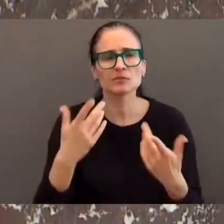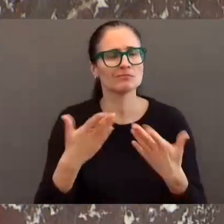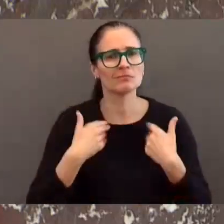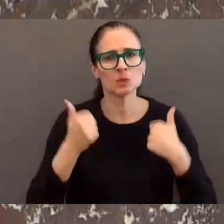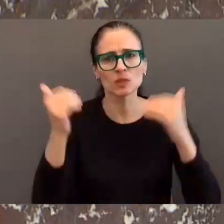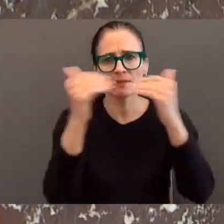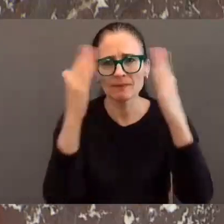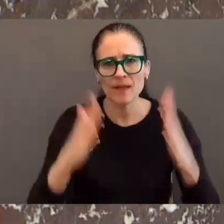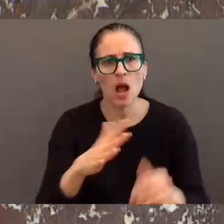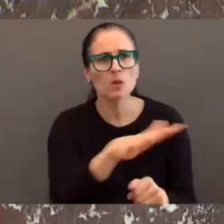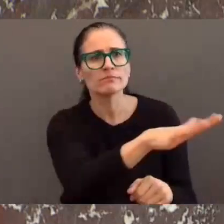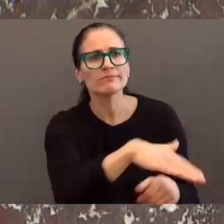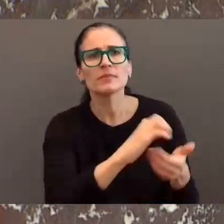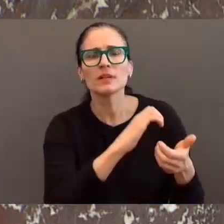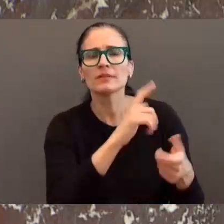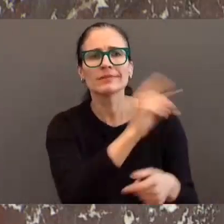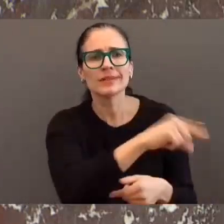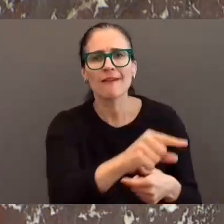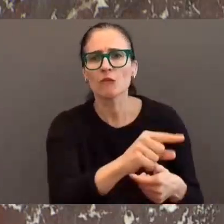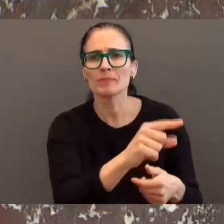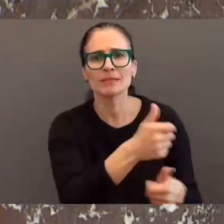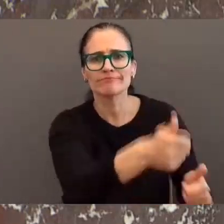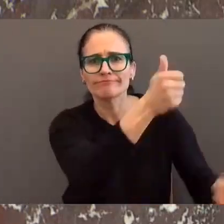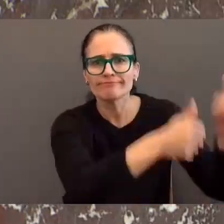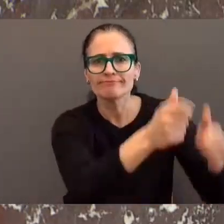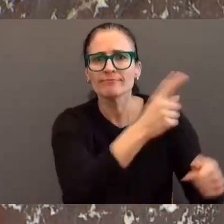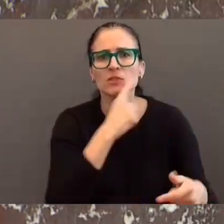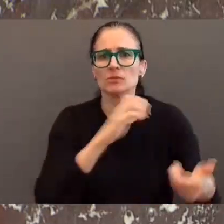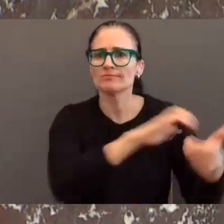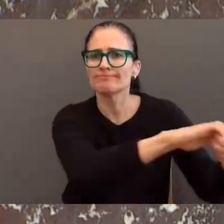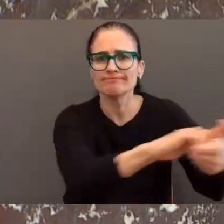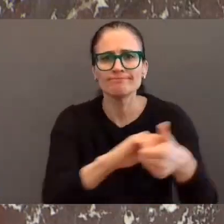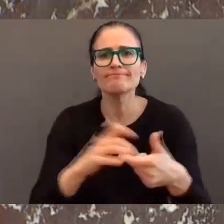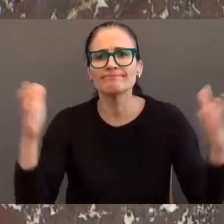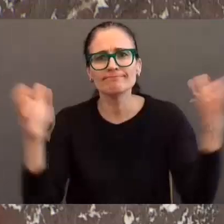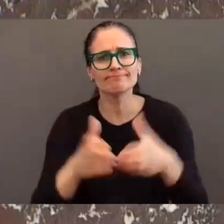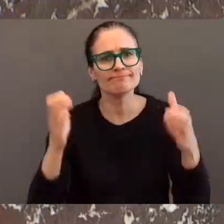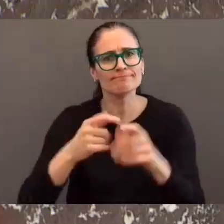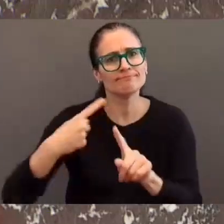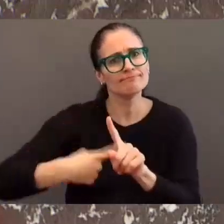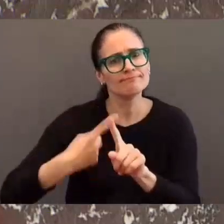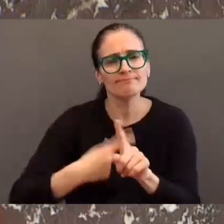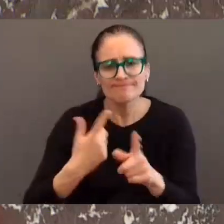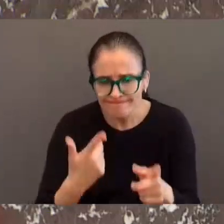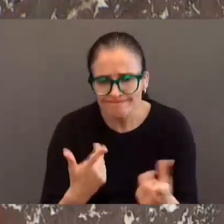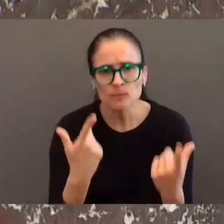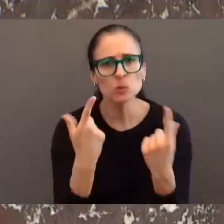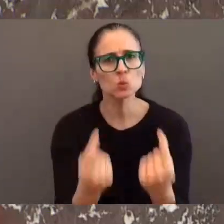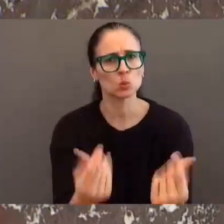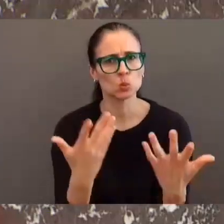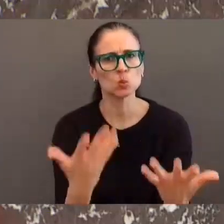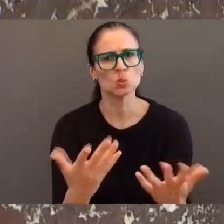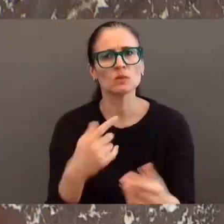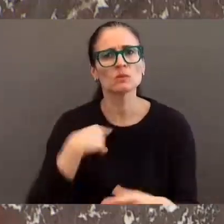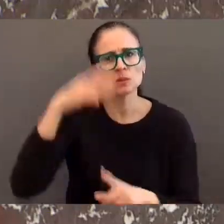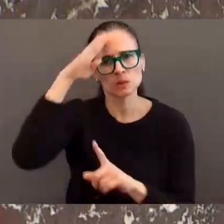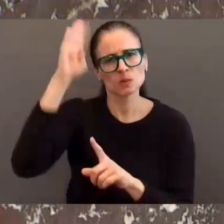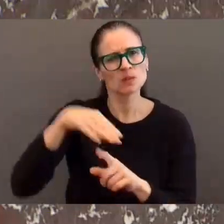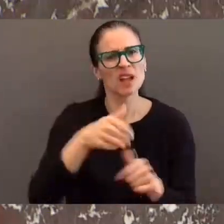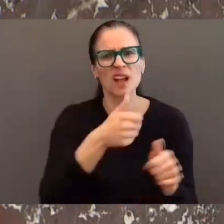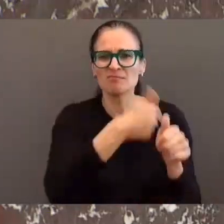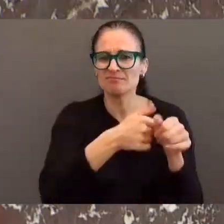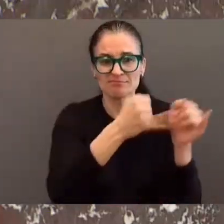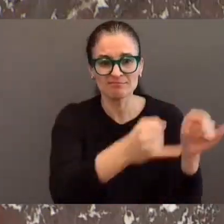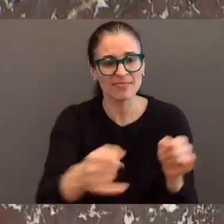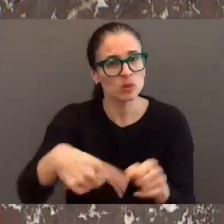But we know the supportive housing works. And I know the Leader of the Opposition started his question with saying, with some doubt that supportive housing maybe doesn't work. It works.